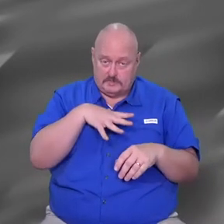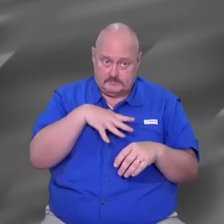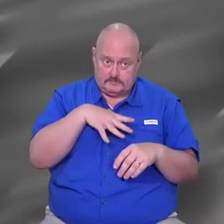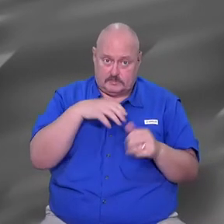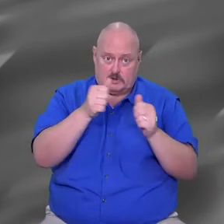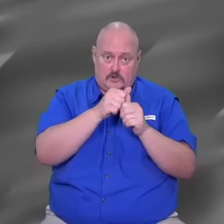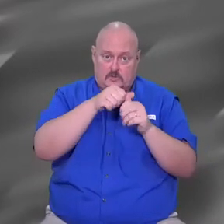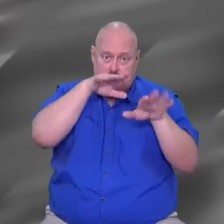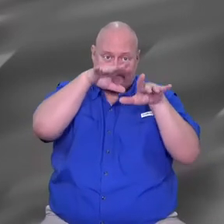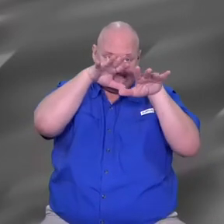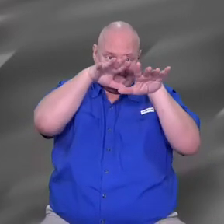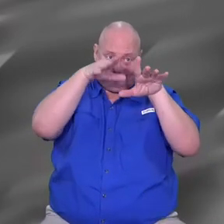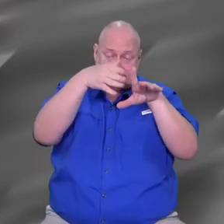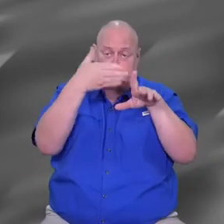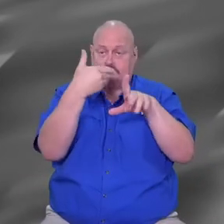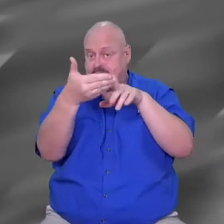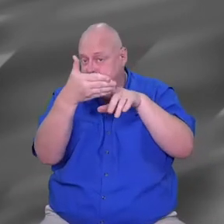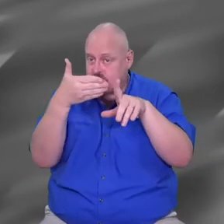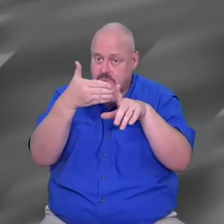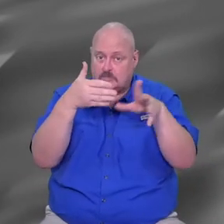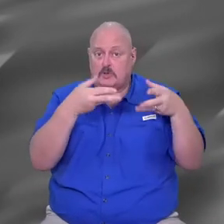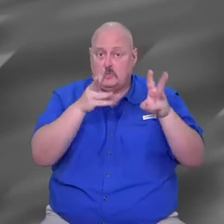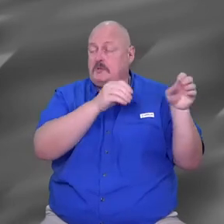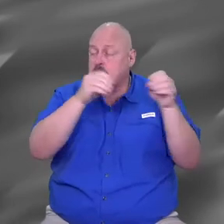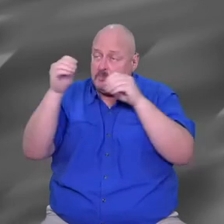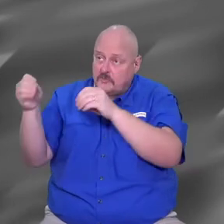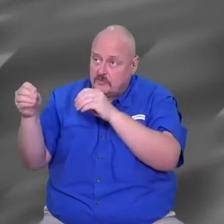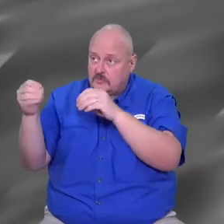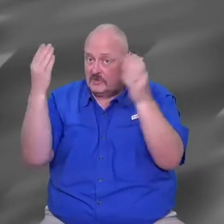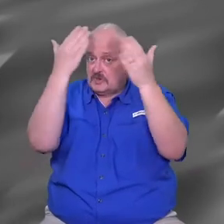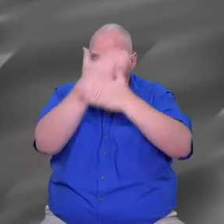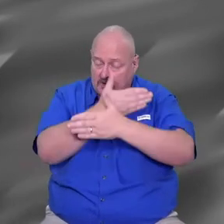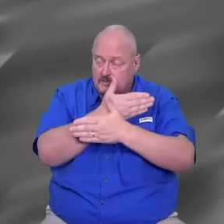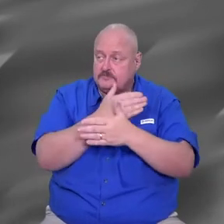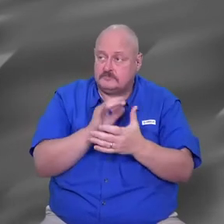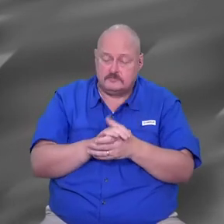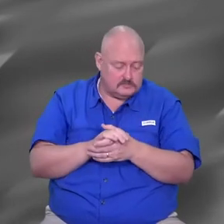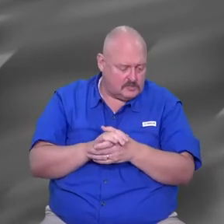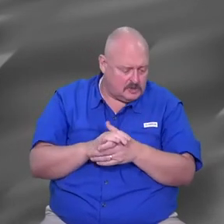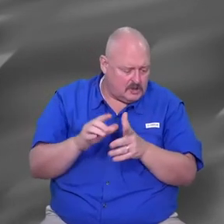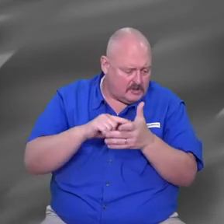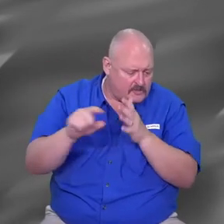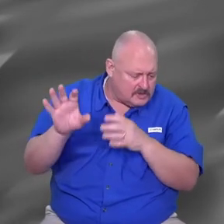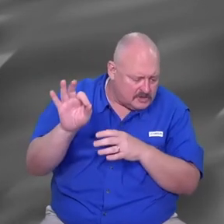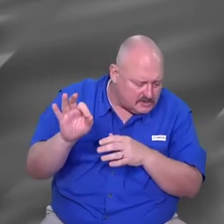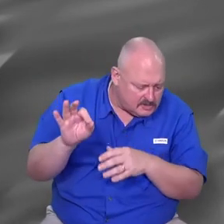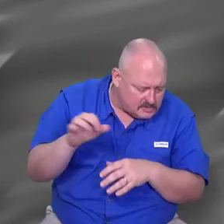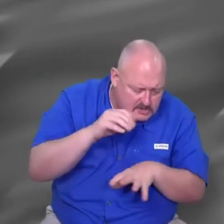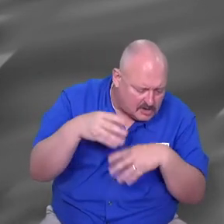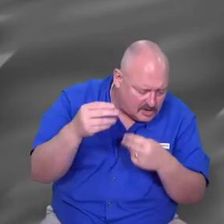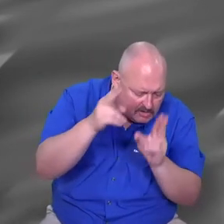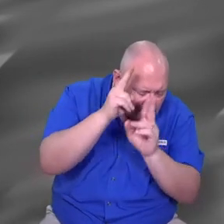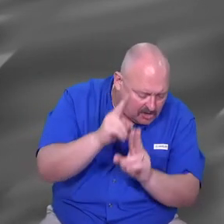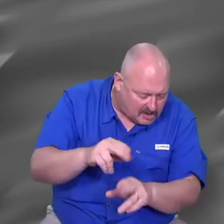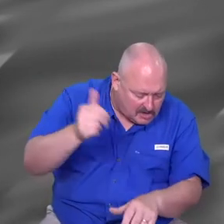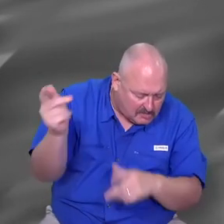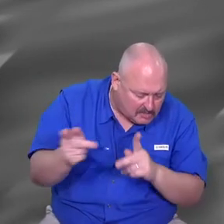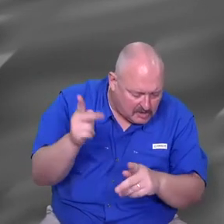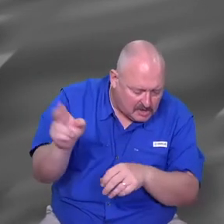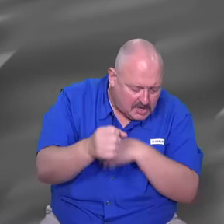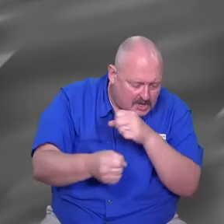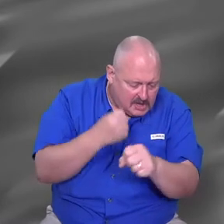the lips. We've talked about the fact that her ways are movable. She's in the dark and such. Verse 9, lest thou give honor unto others, and your